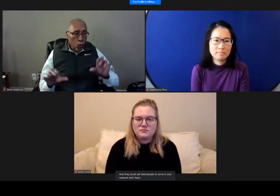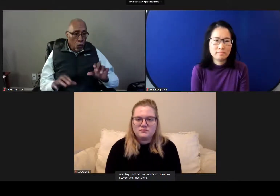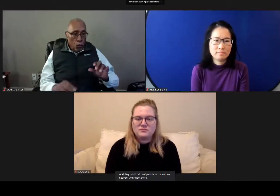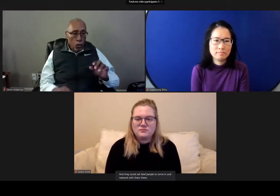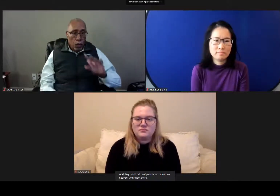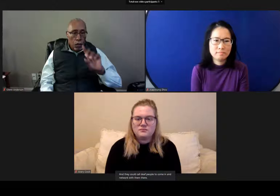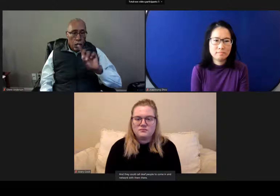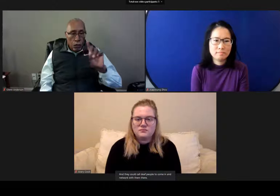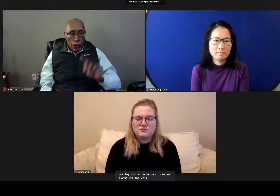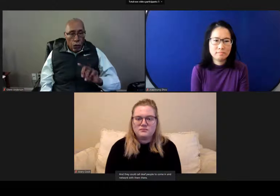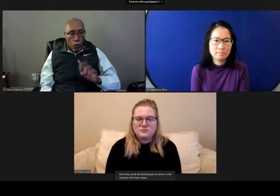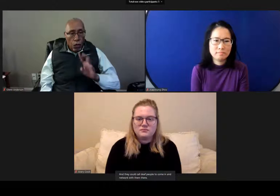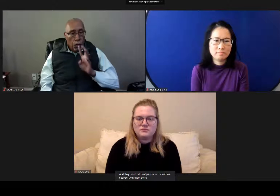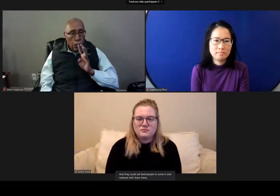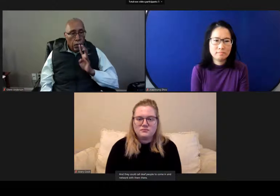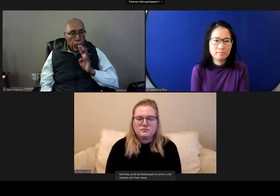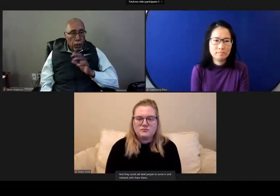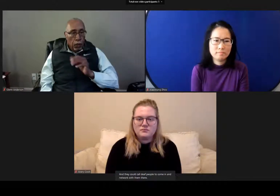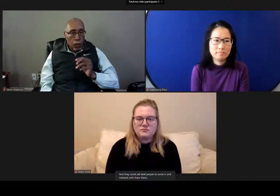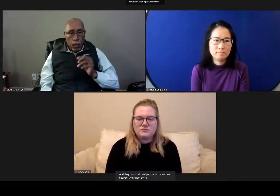there.